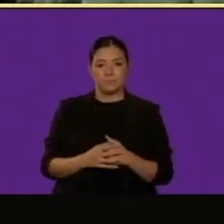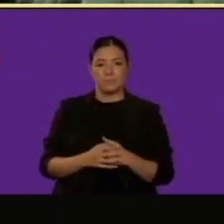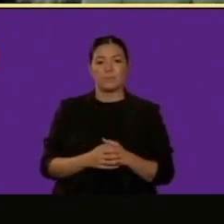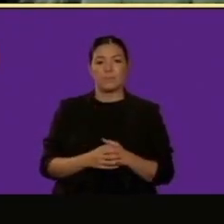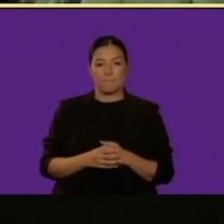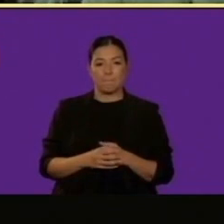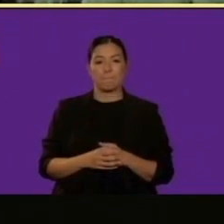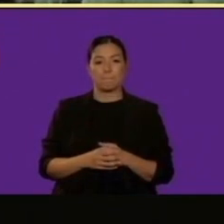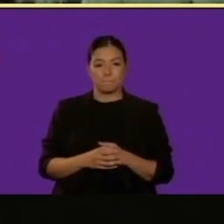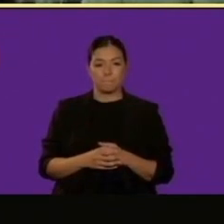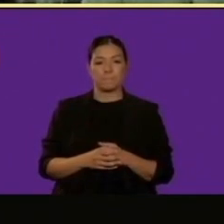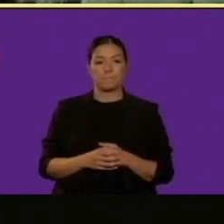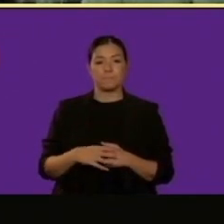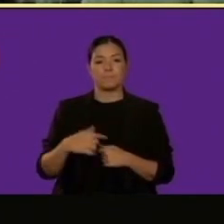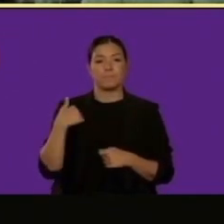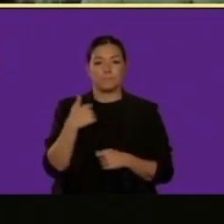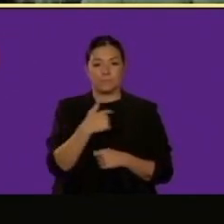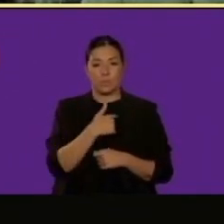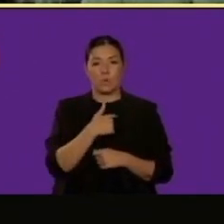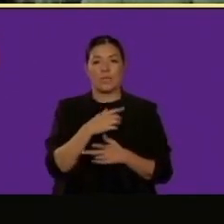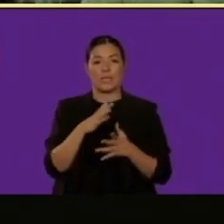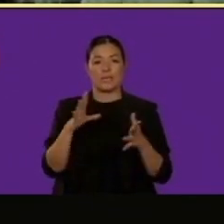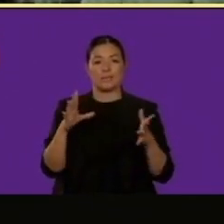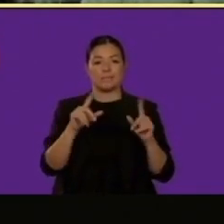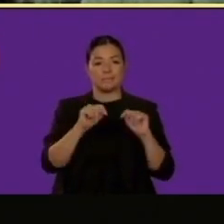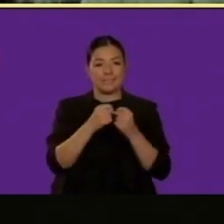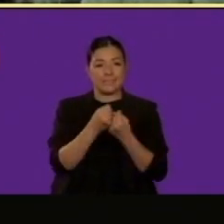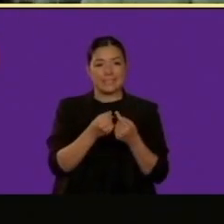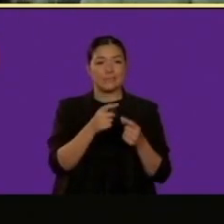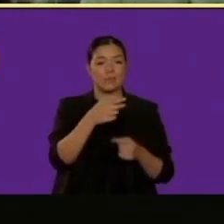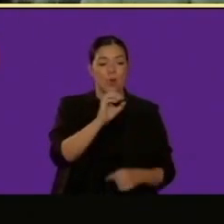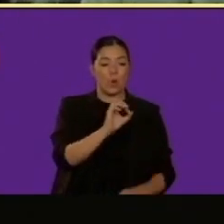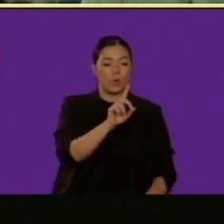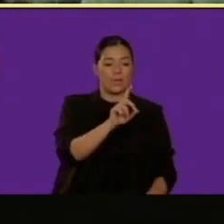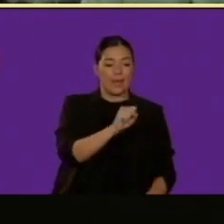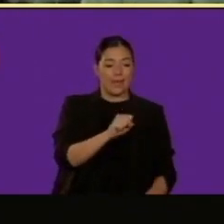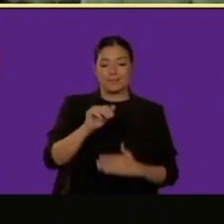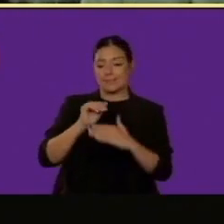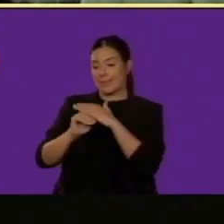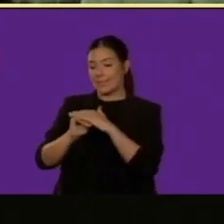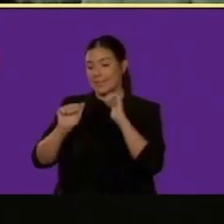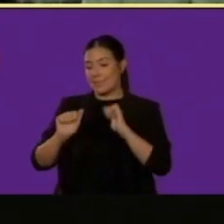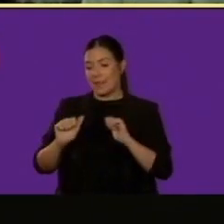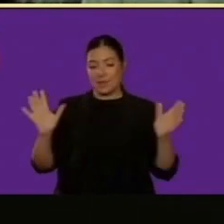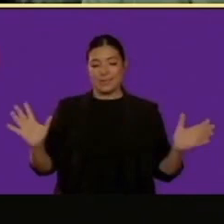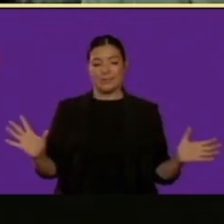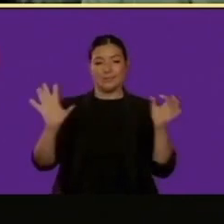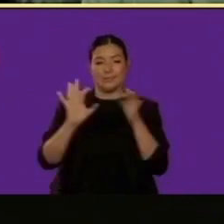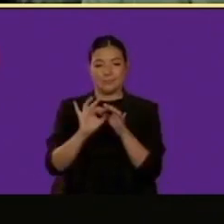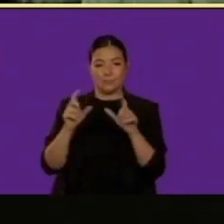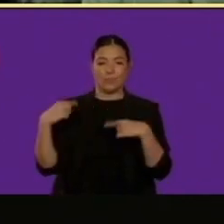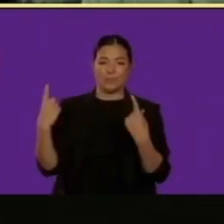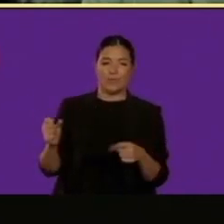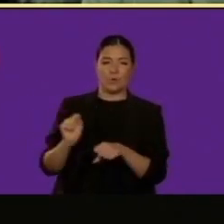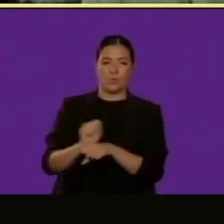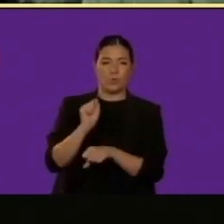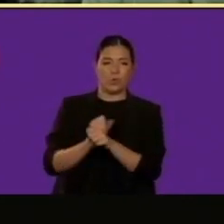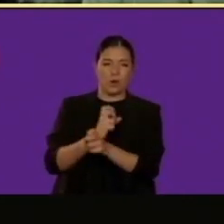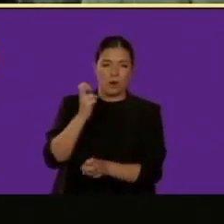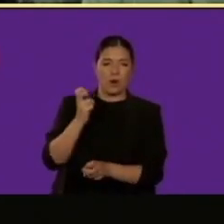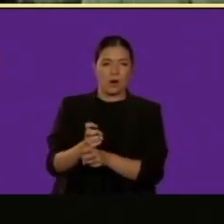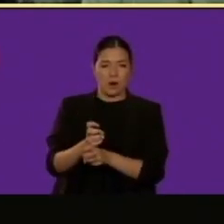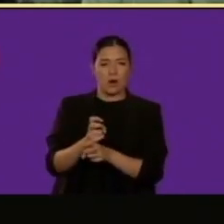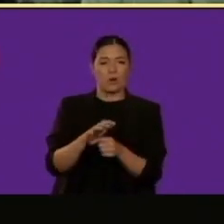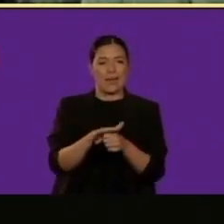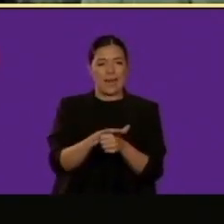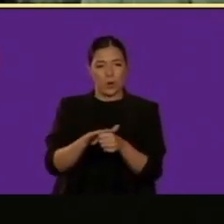principal We misión es work trabajar for para our reducir main mission is to el work to reduce desigualdad the y la digital desigualdad gap, social y socioeconómica. mostly because of social Gender